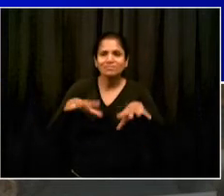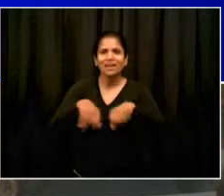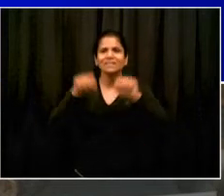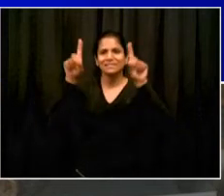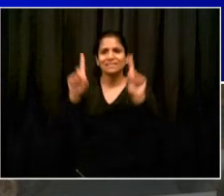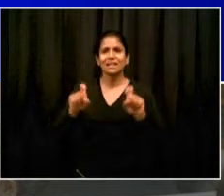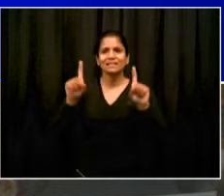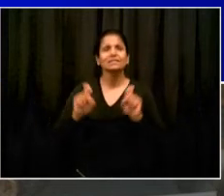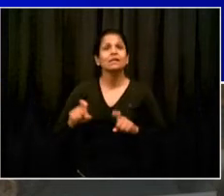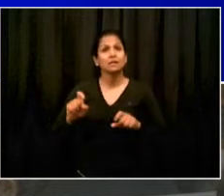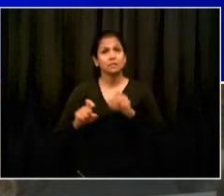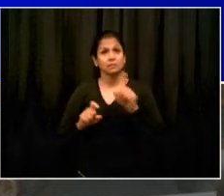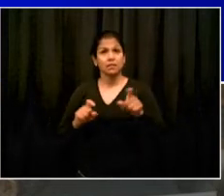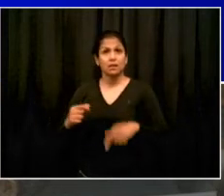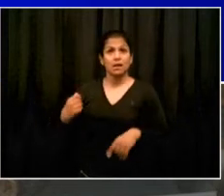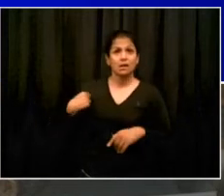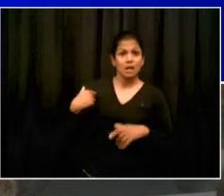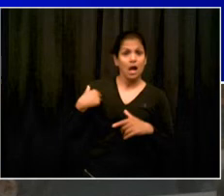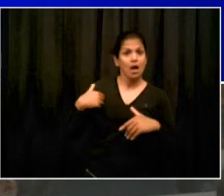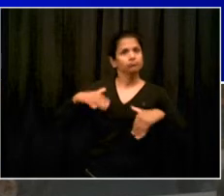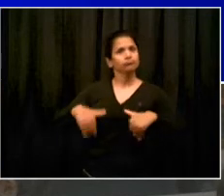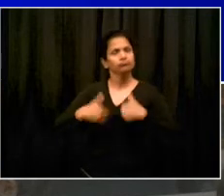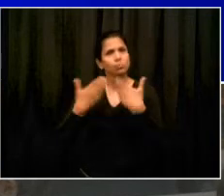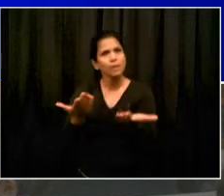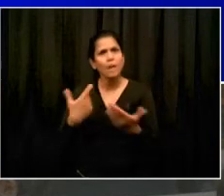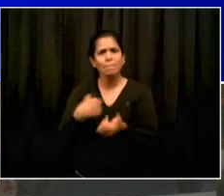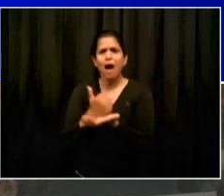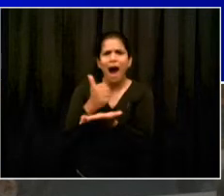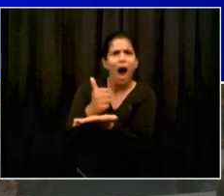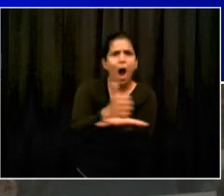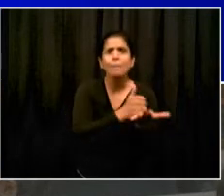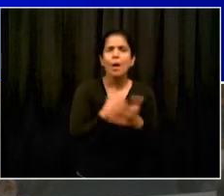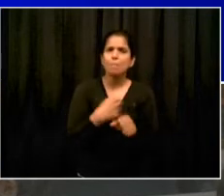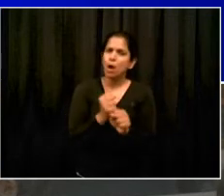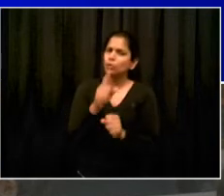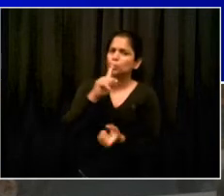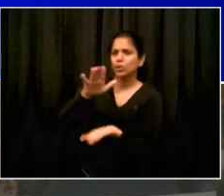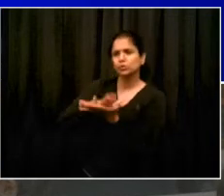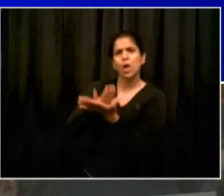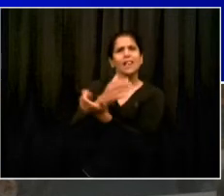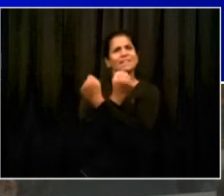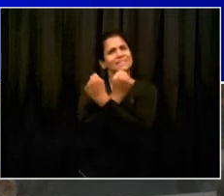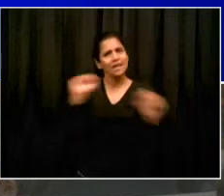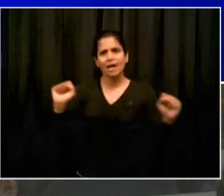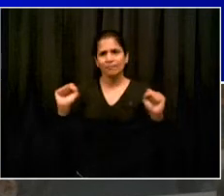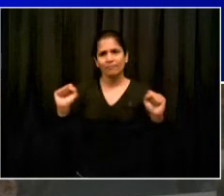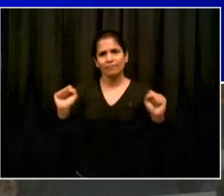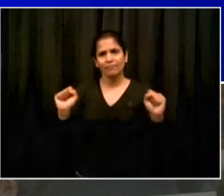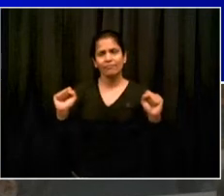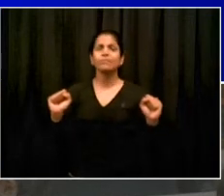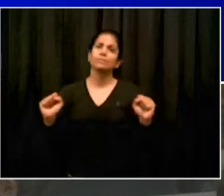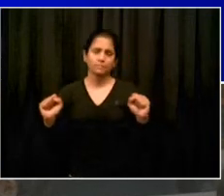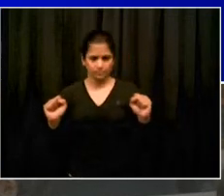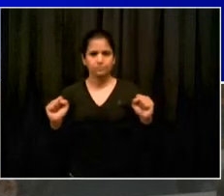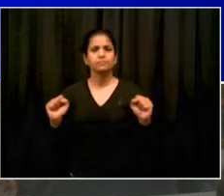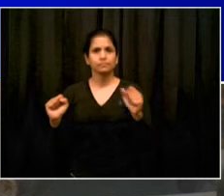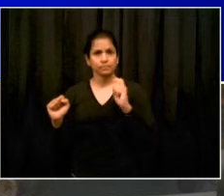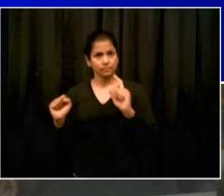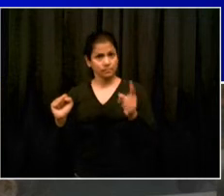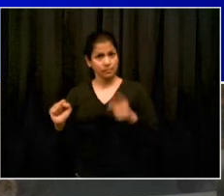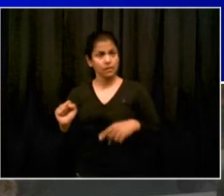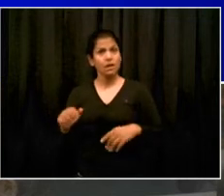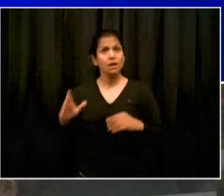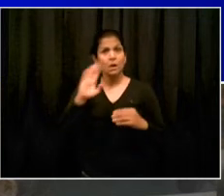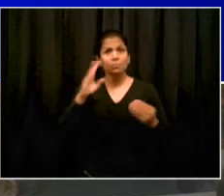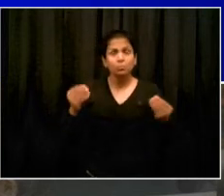It'll provide us a lot of valuable information overall, but also obviously the results for each individual will be given to them. So parents will get the results for their